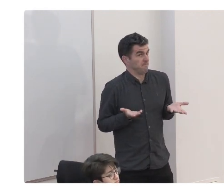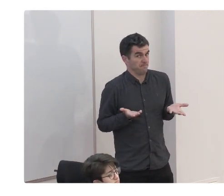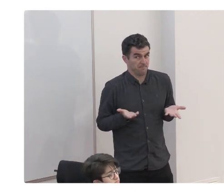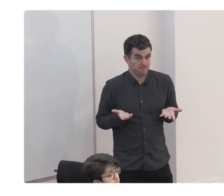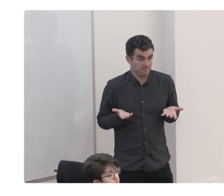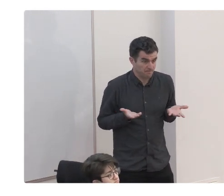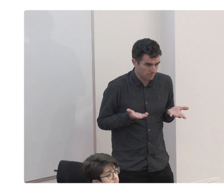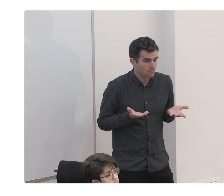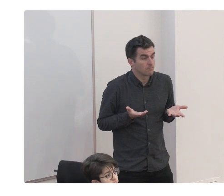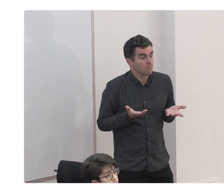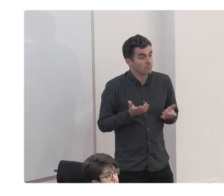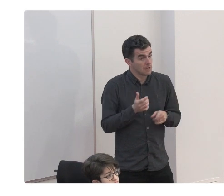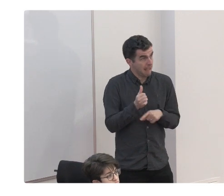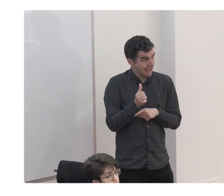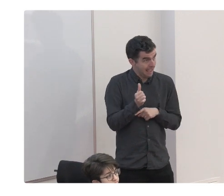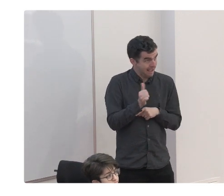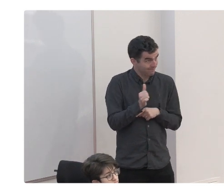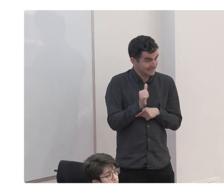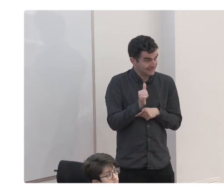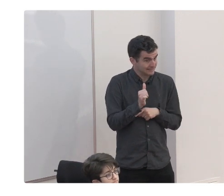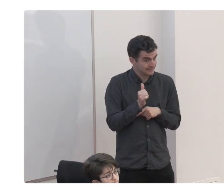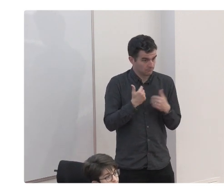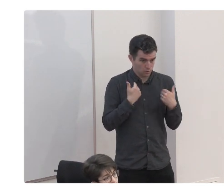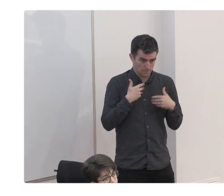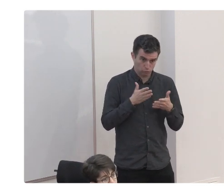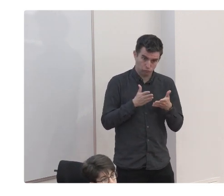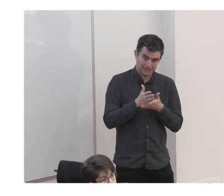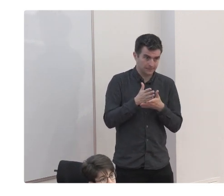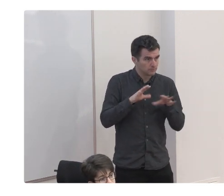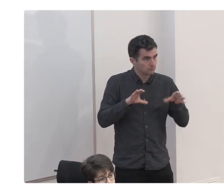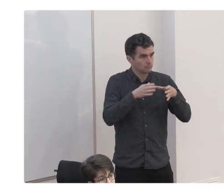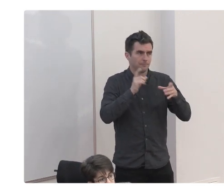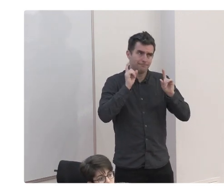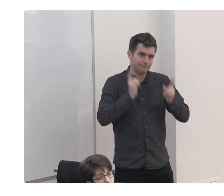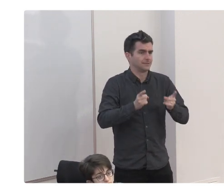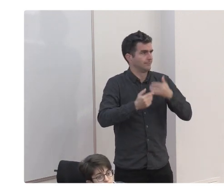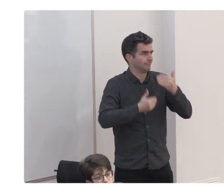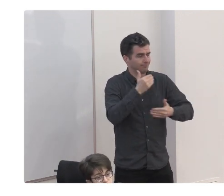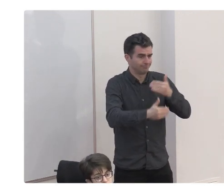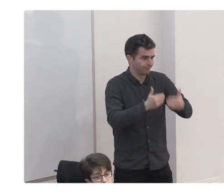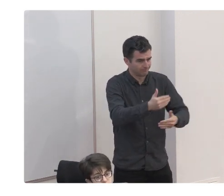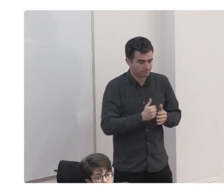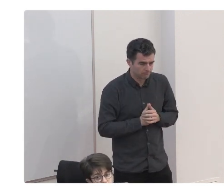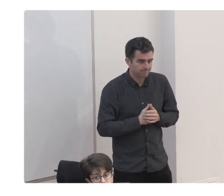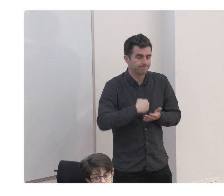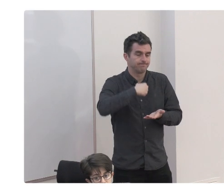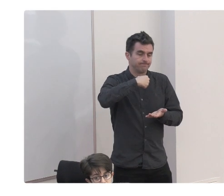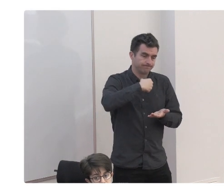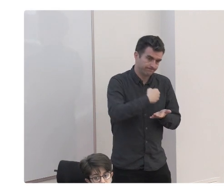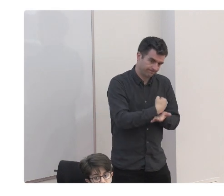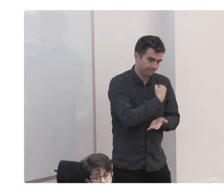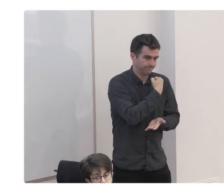nowadays in the Ministry of Martyred and Disabled of Afghanistan, this ruling system are running that